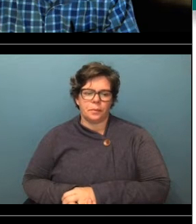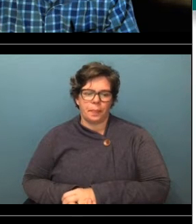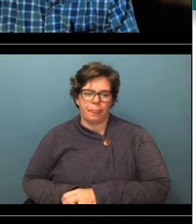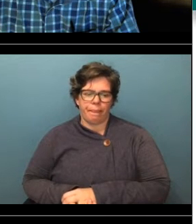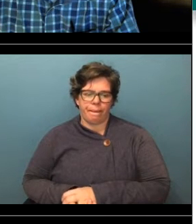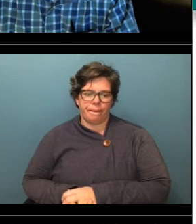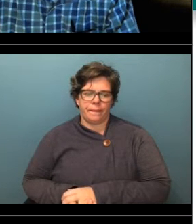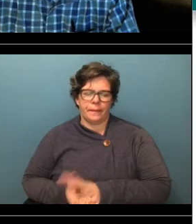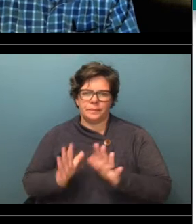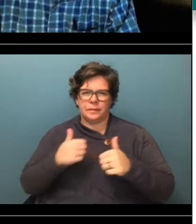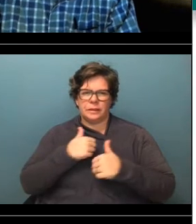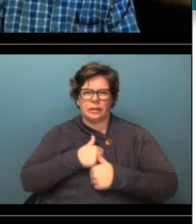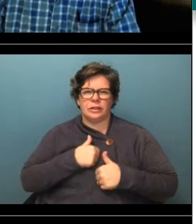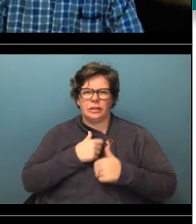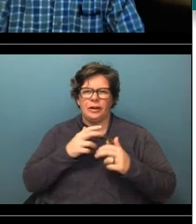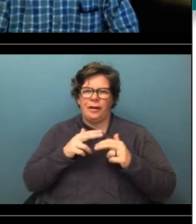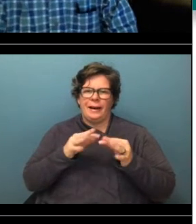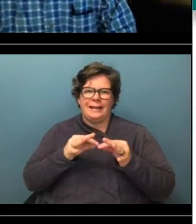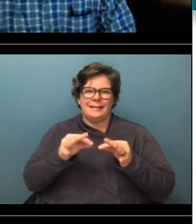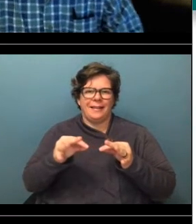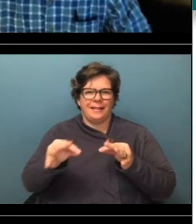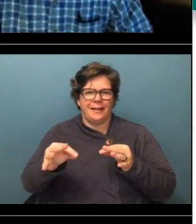I apologize, there's a slight delay.